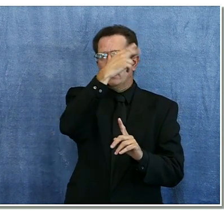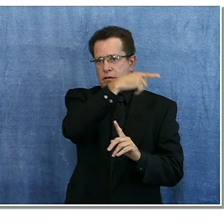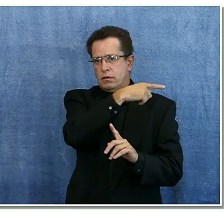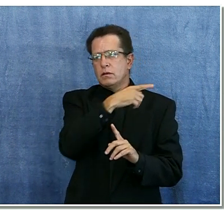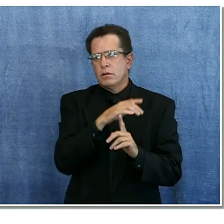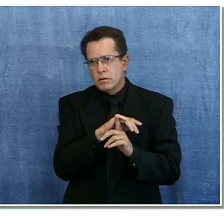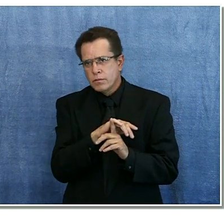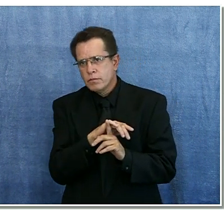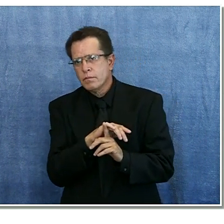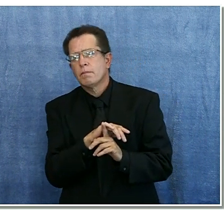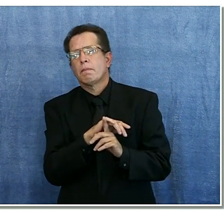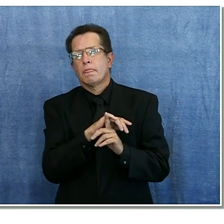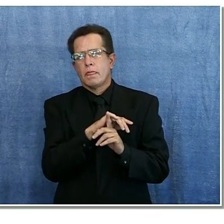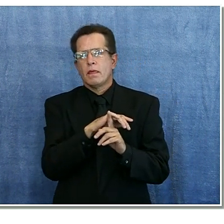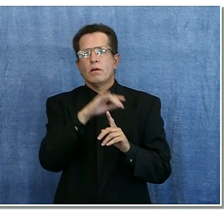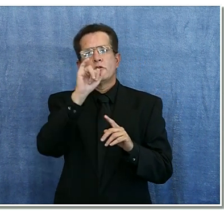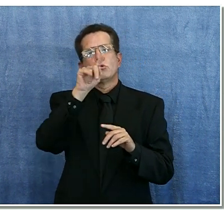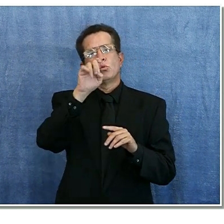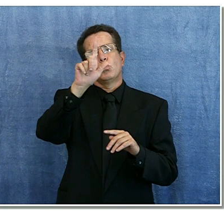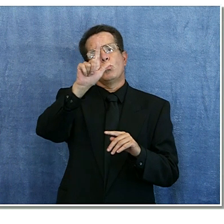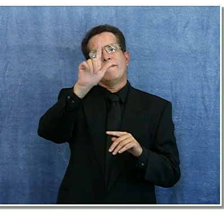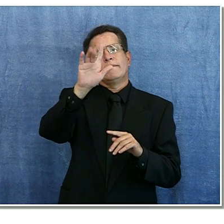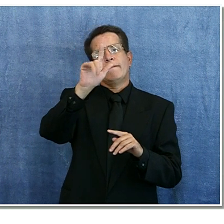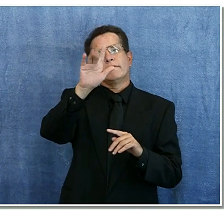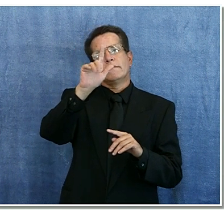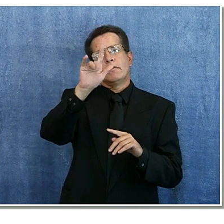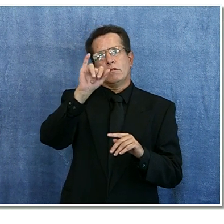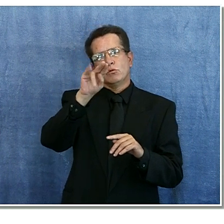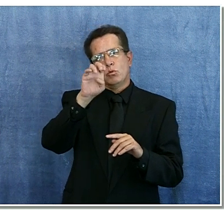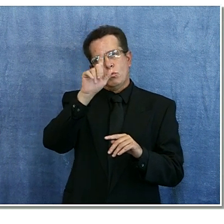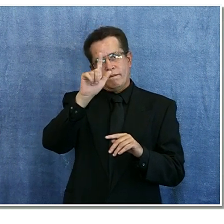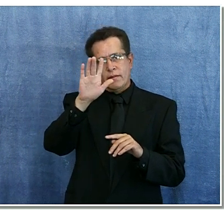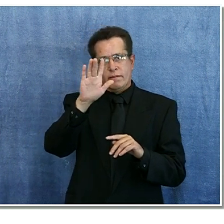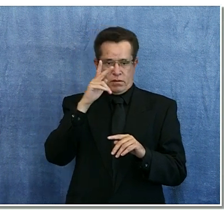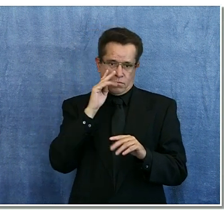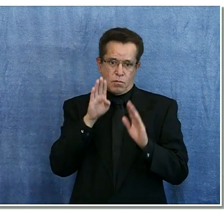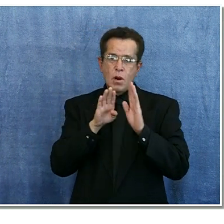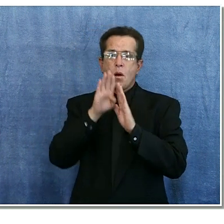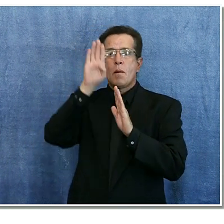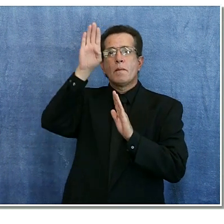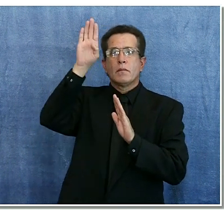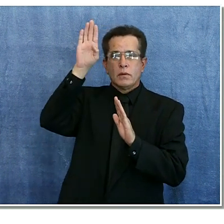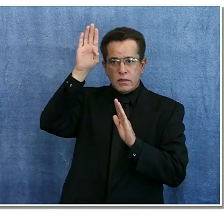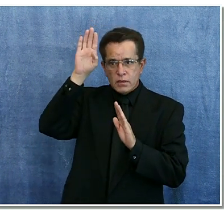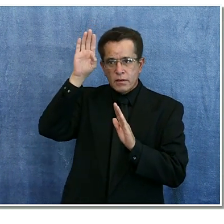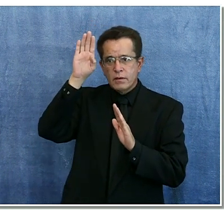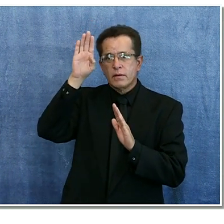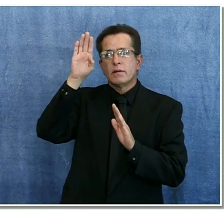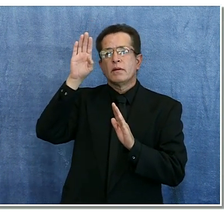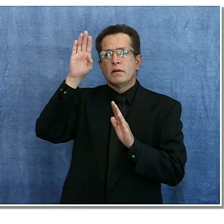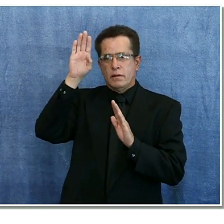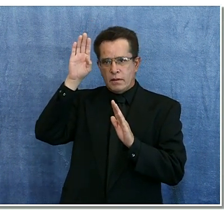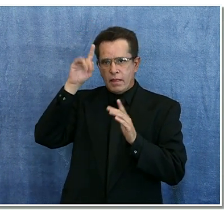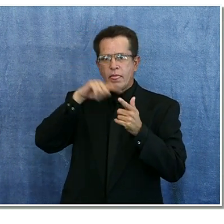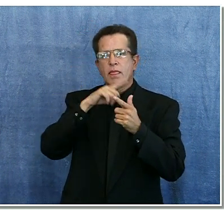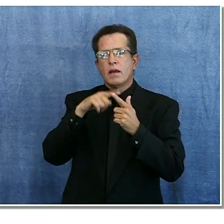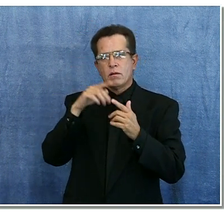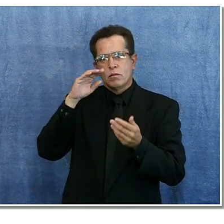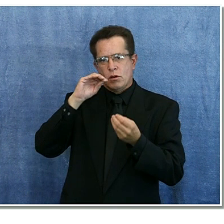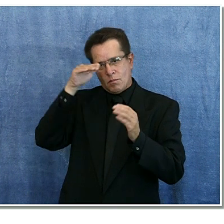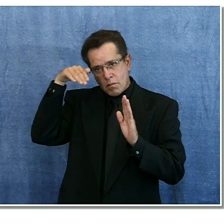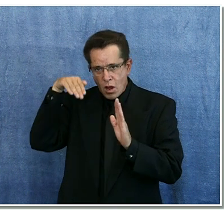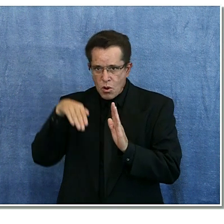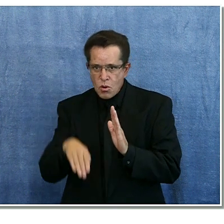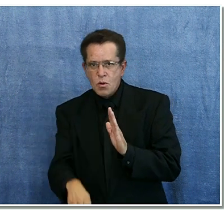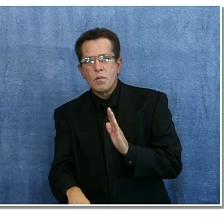rather graphic, on June 25th. And we saw our numbers plummet, and they hung around